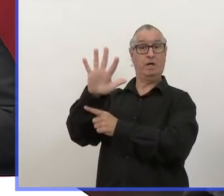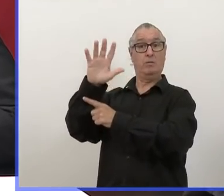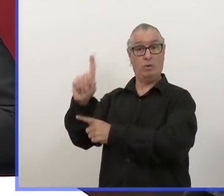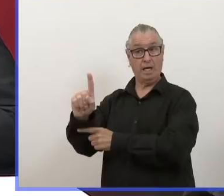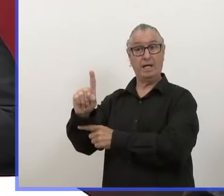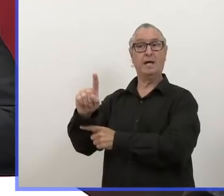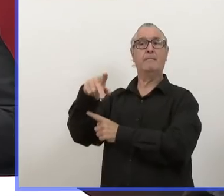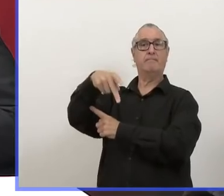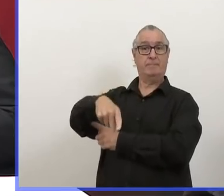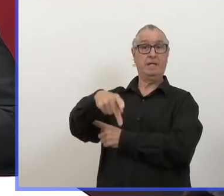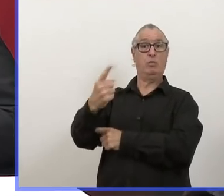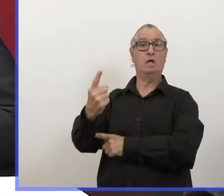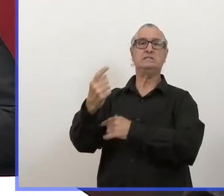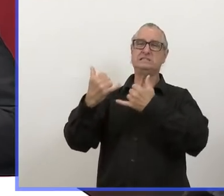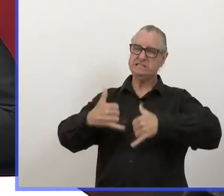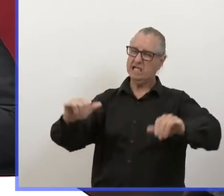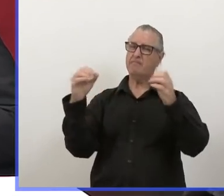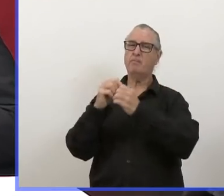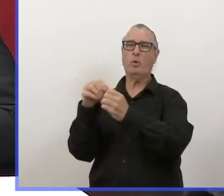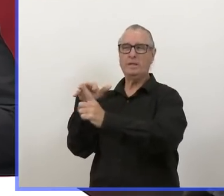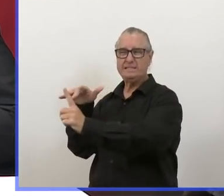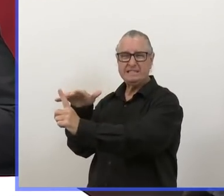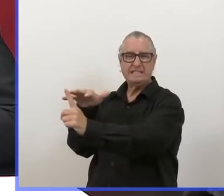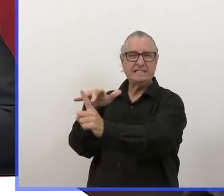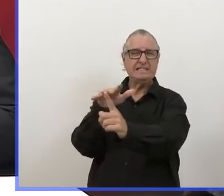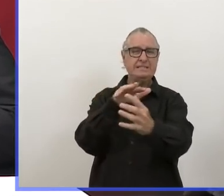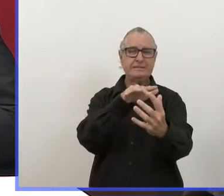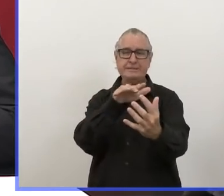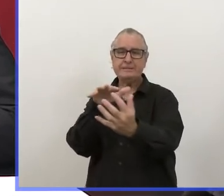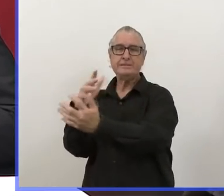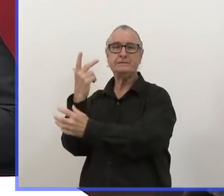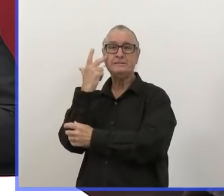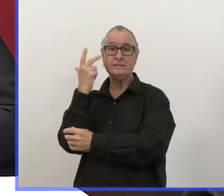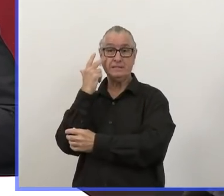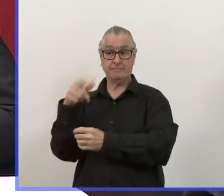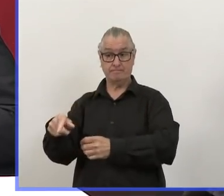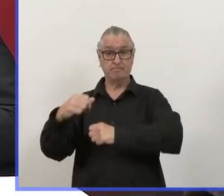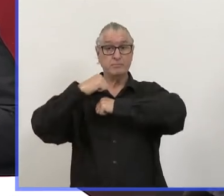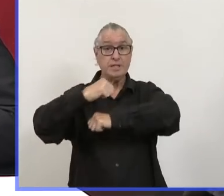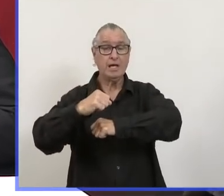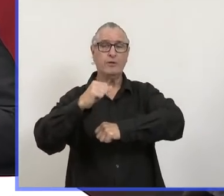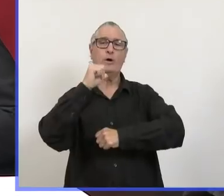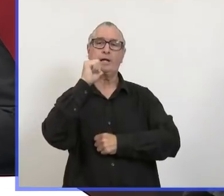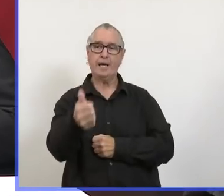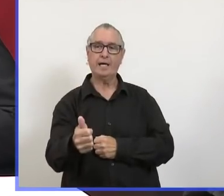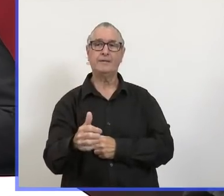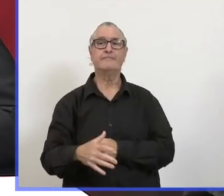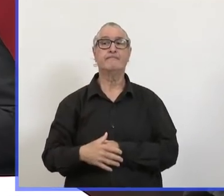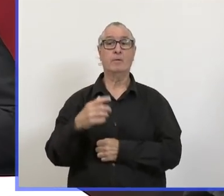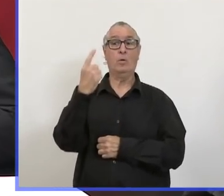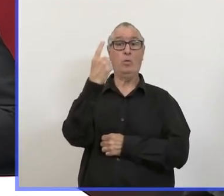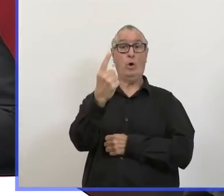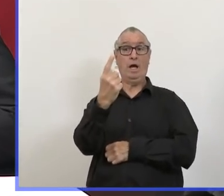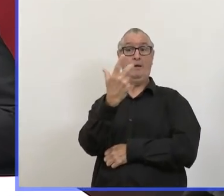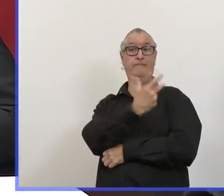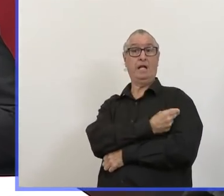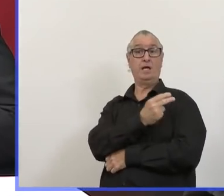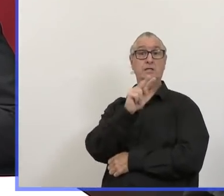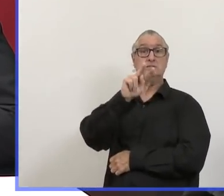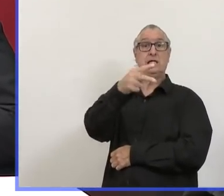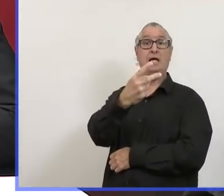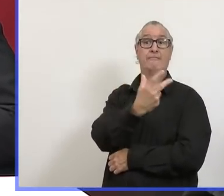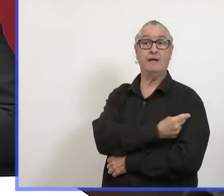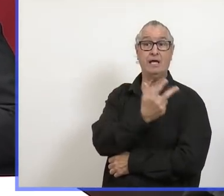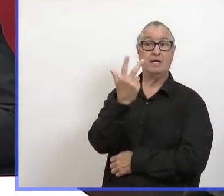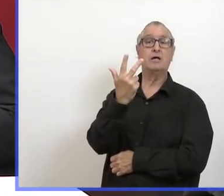show, you know, good vaccine effectiveness, better with two doses, a lot better with two doses than one doses. So we still need Manitobans to